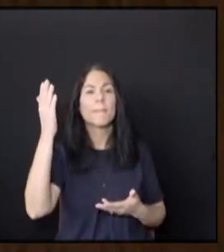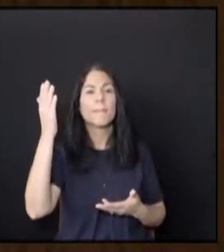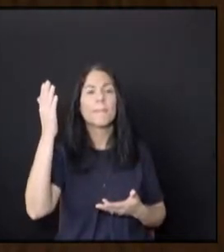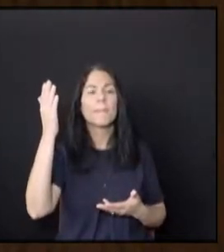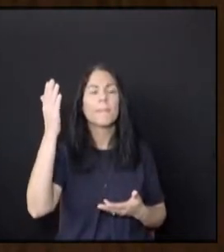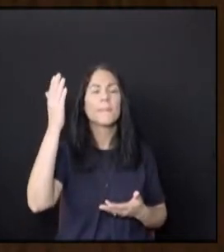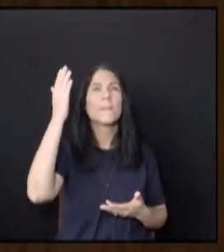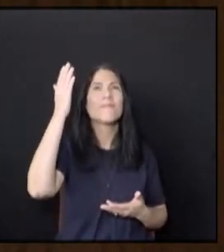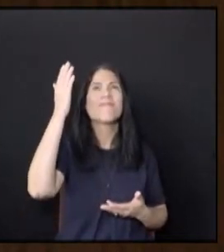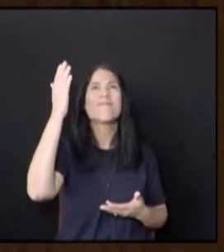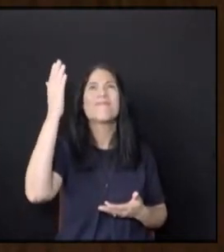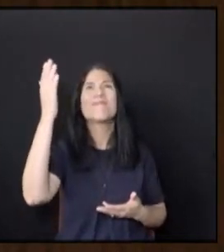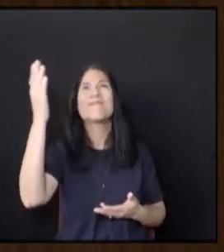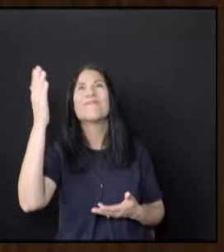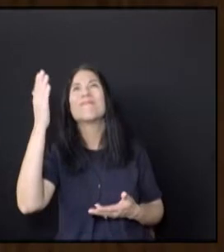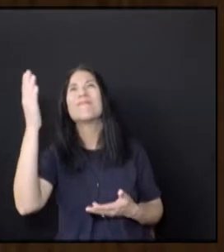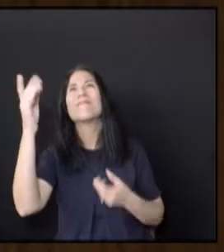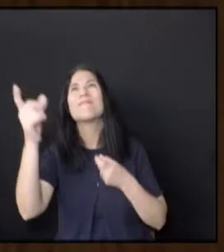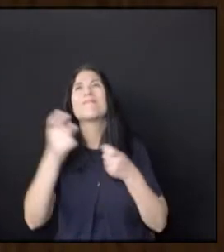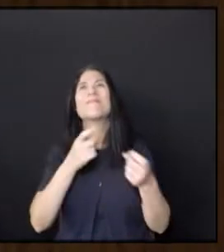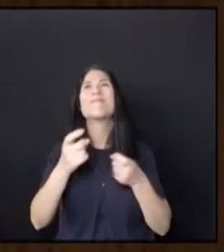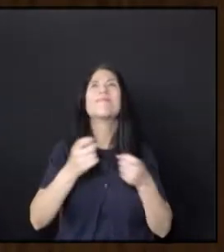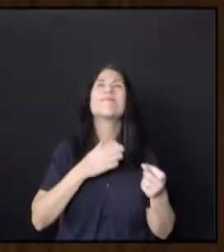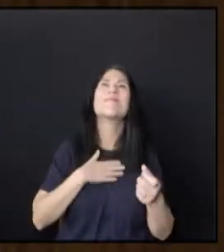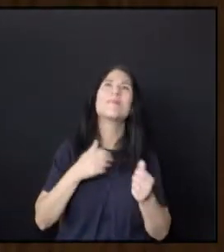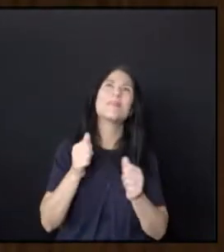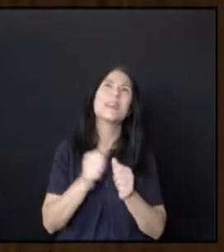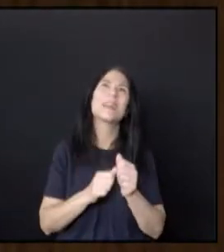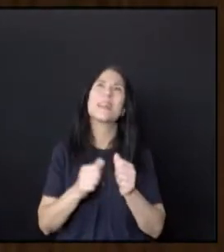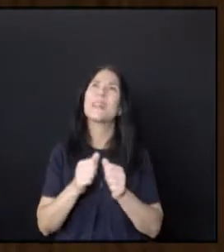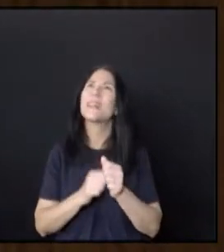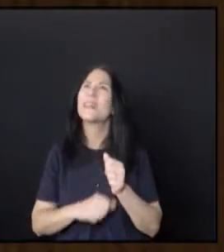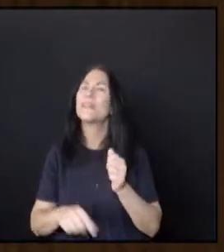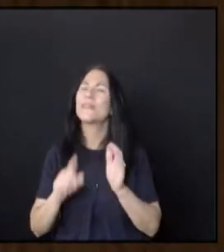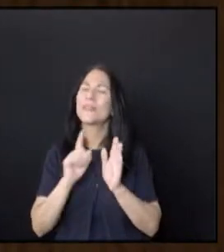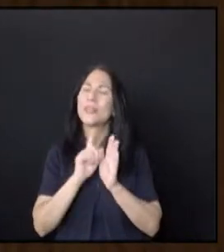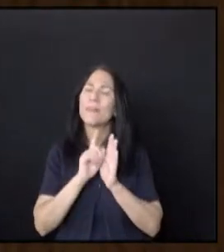You hold my every